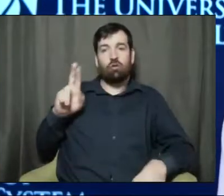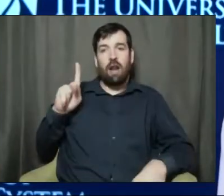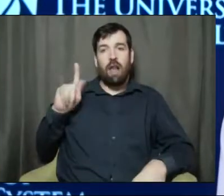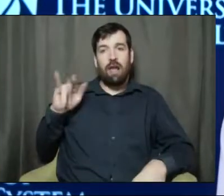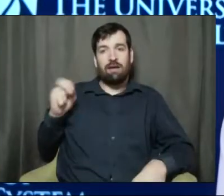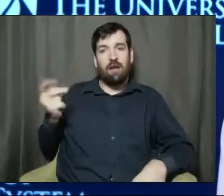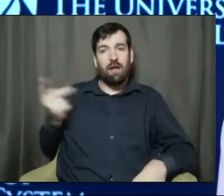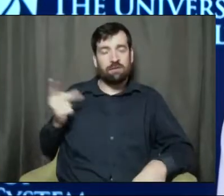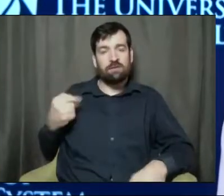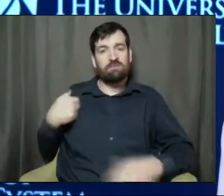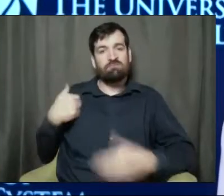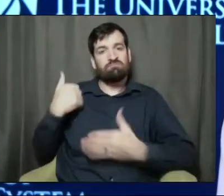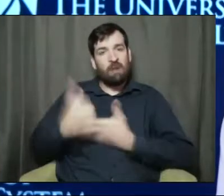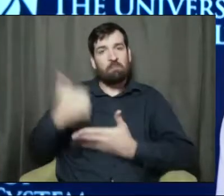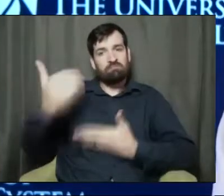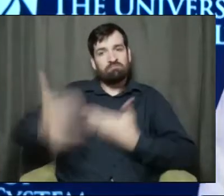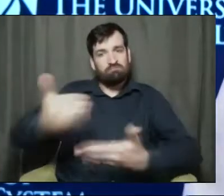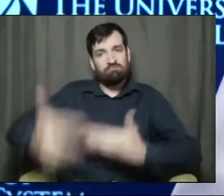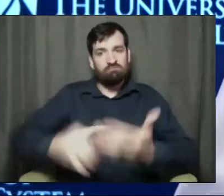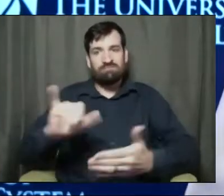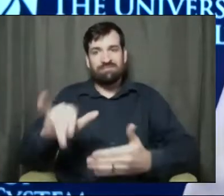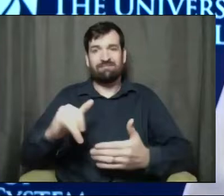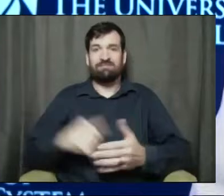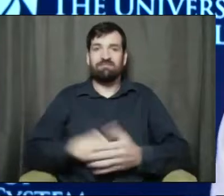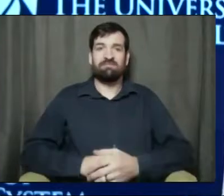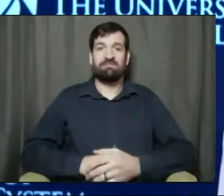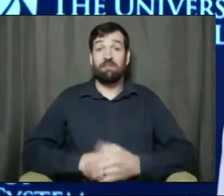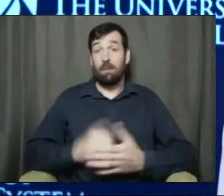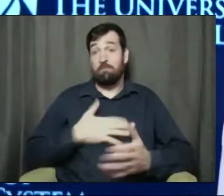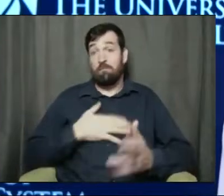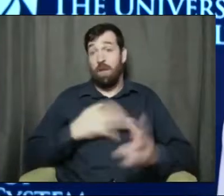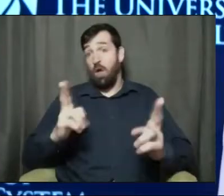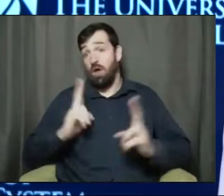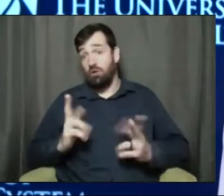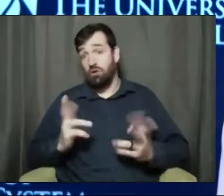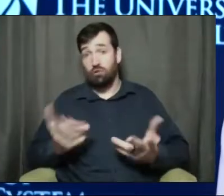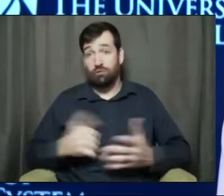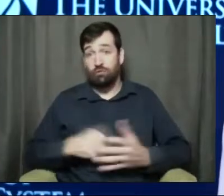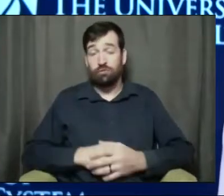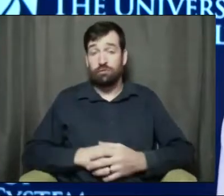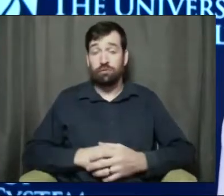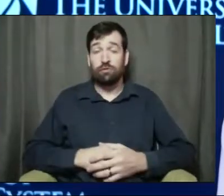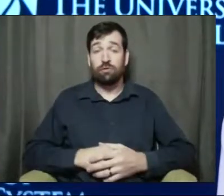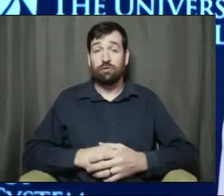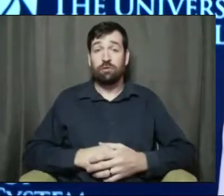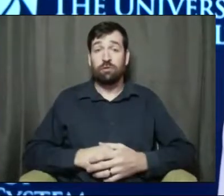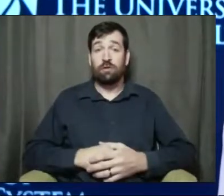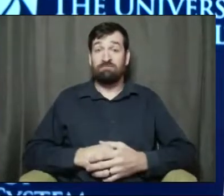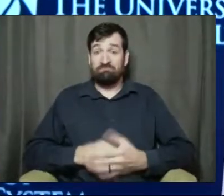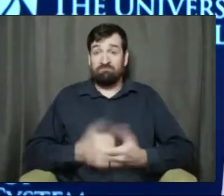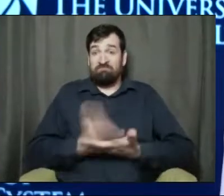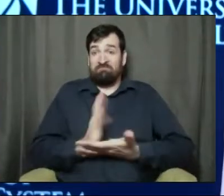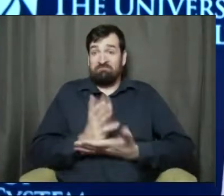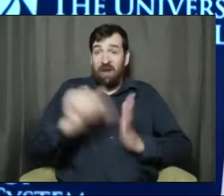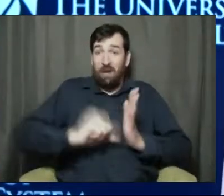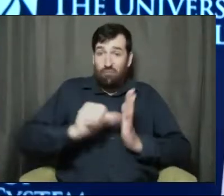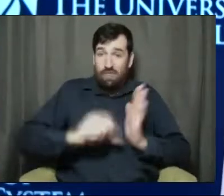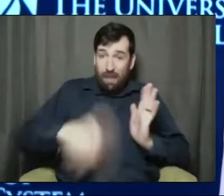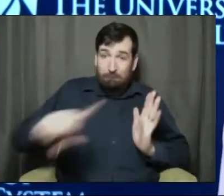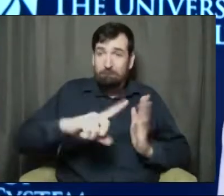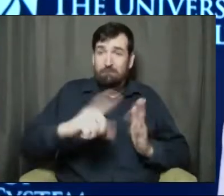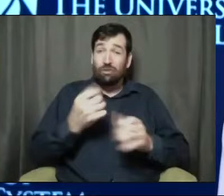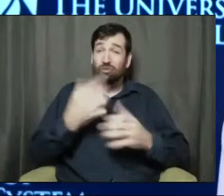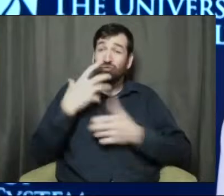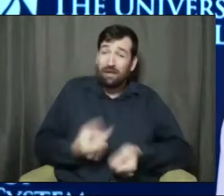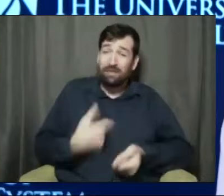through this process. And it's my honor that I am privileged to operate on them, and they trust me with their life.